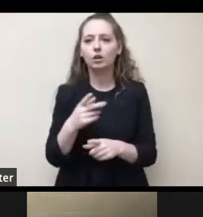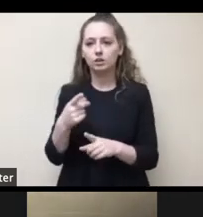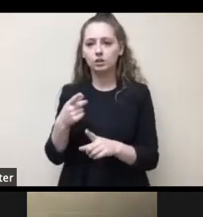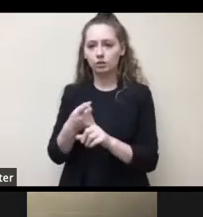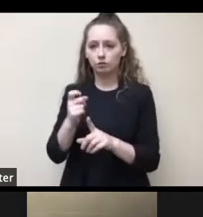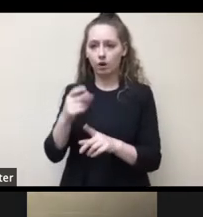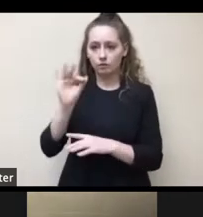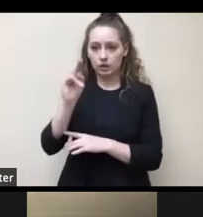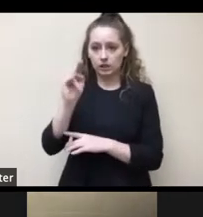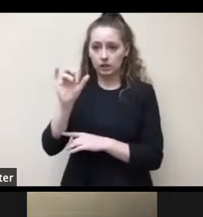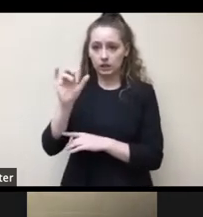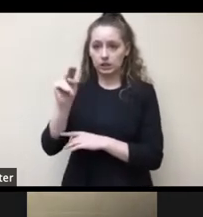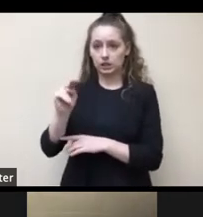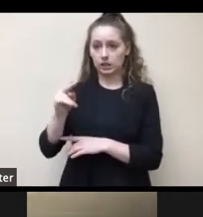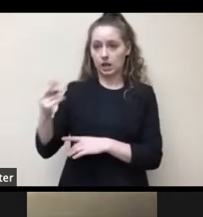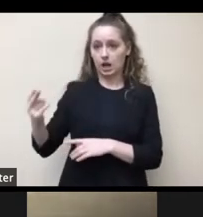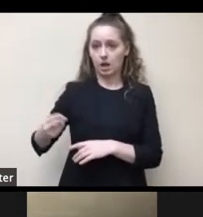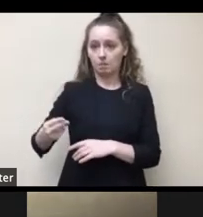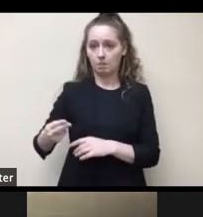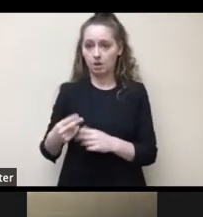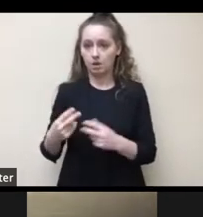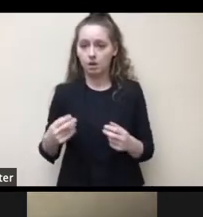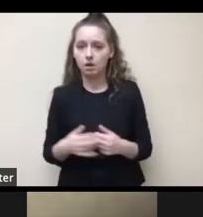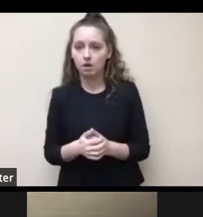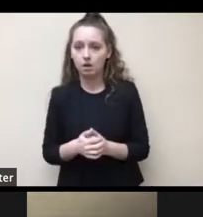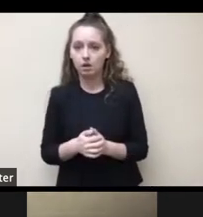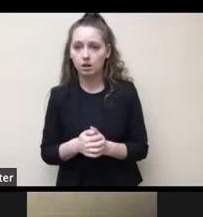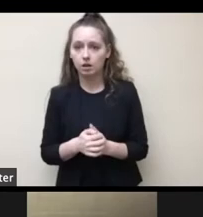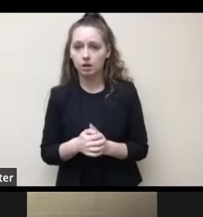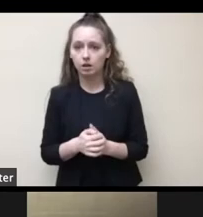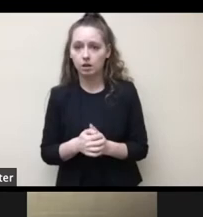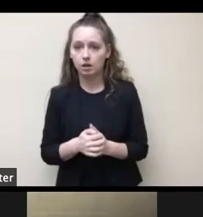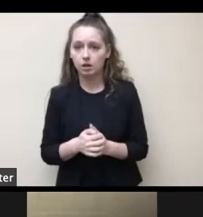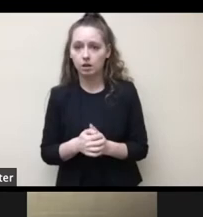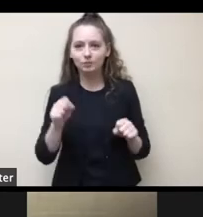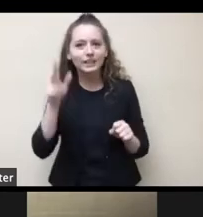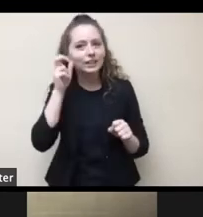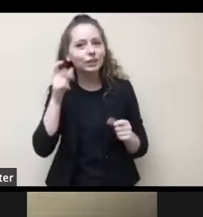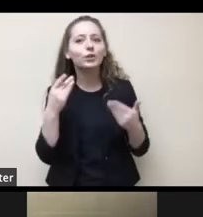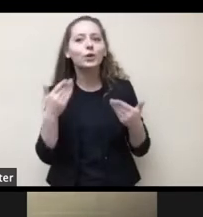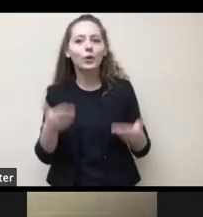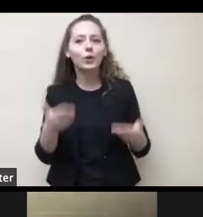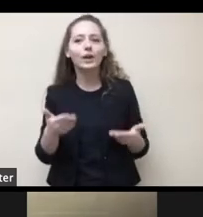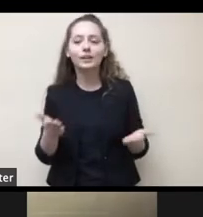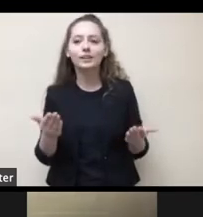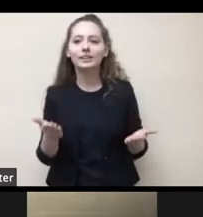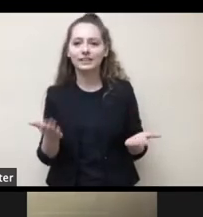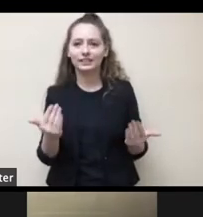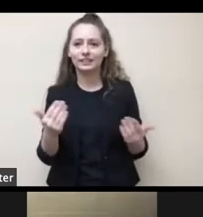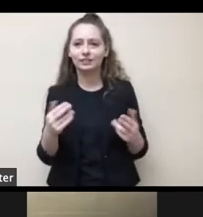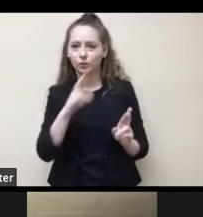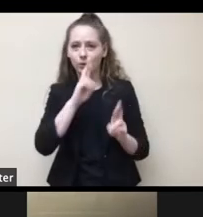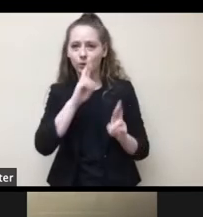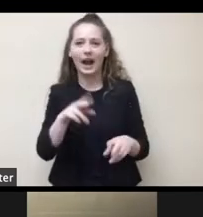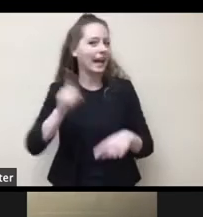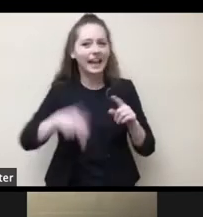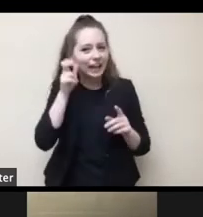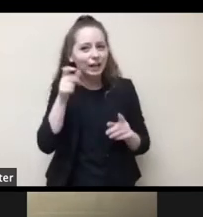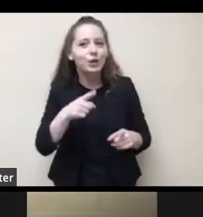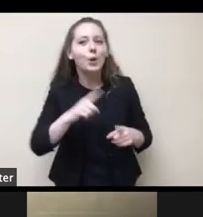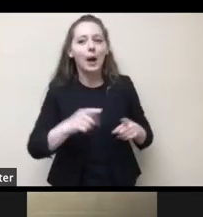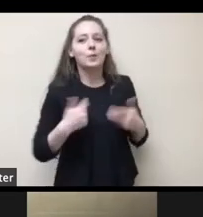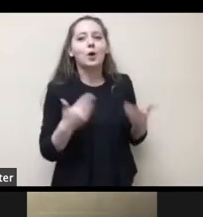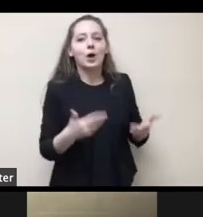She can't hear us, Mayor, but we can hear her. We can hear you. Go ahead and give us your report. Hey, I can't hear you, but I'll just give you my, okay.